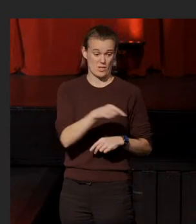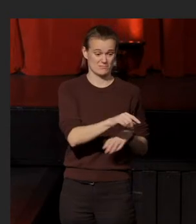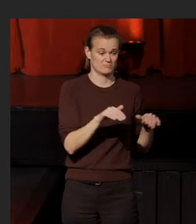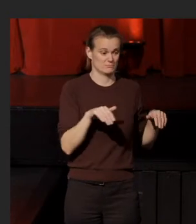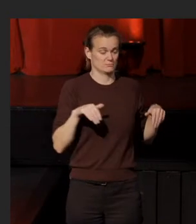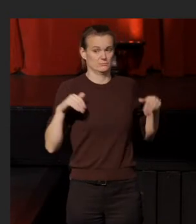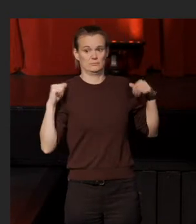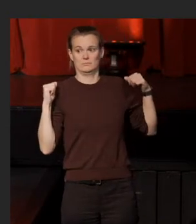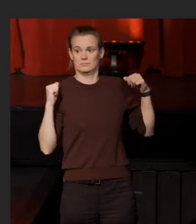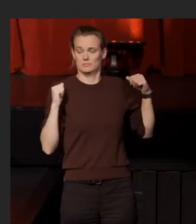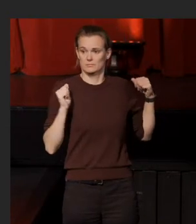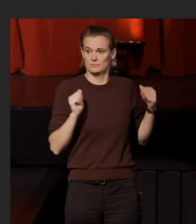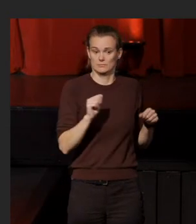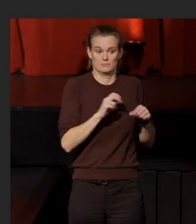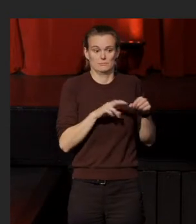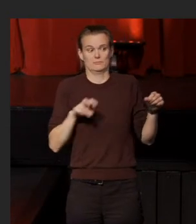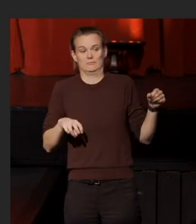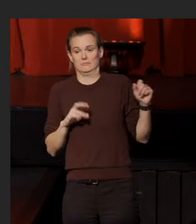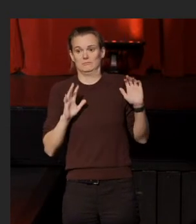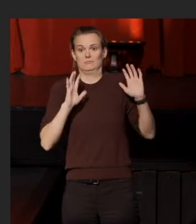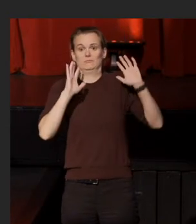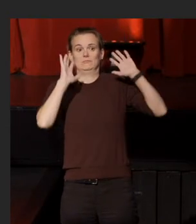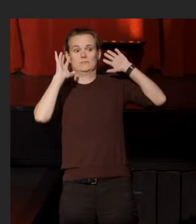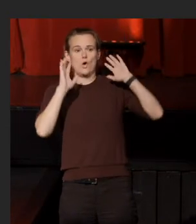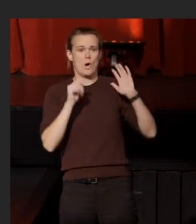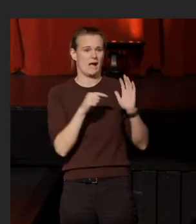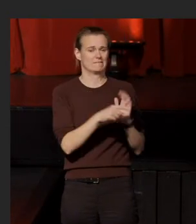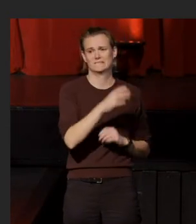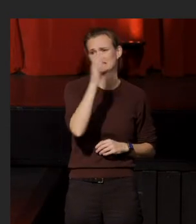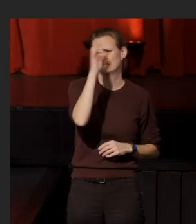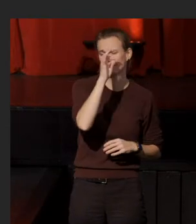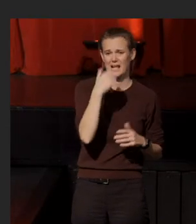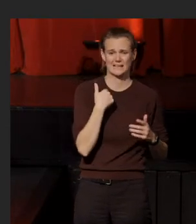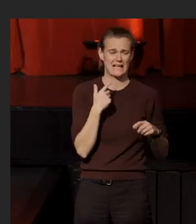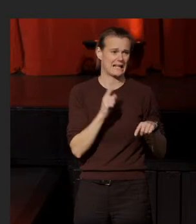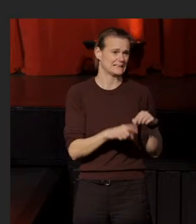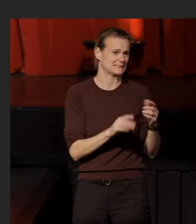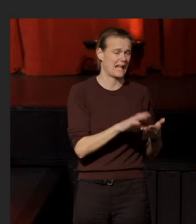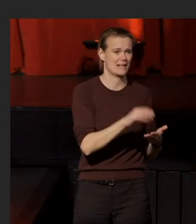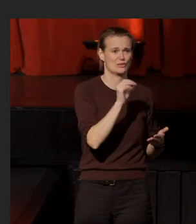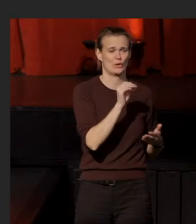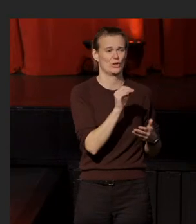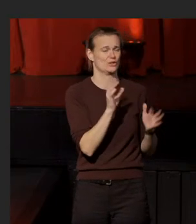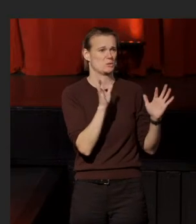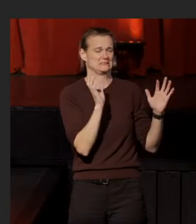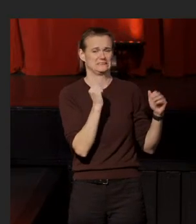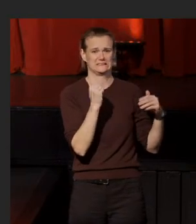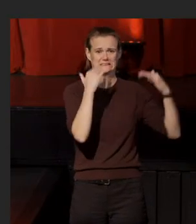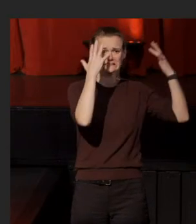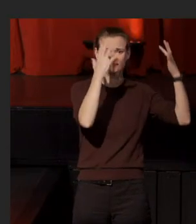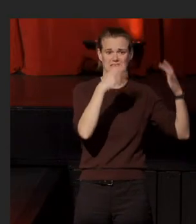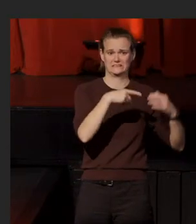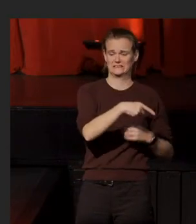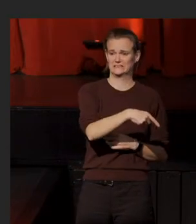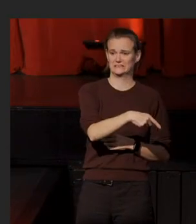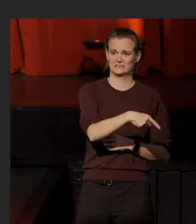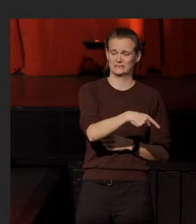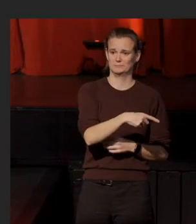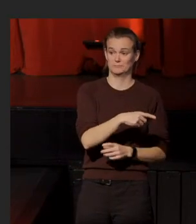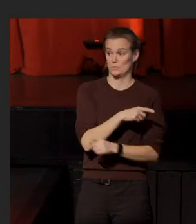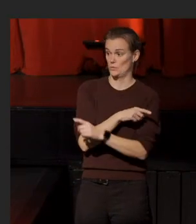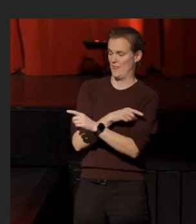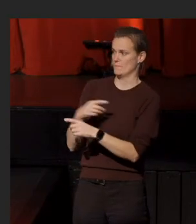been convinced that they don't know enough or they can't know enough or to be part of that community of the